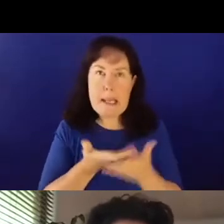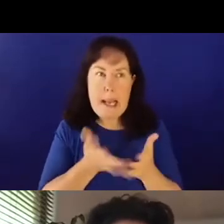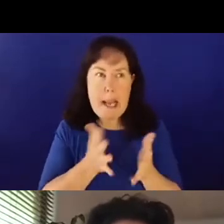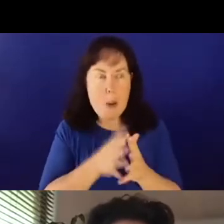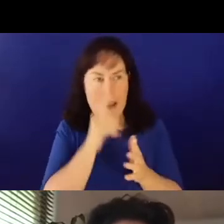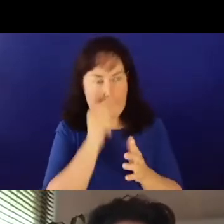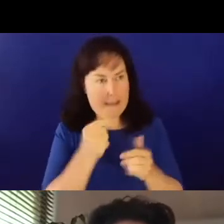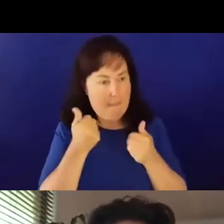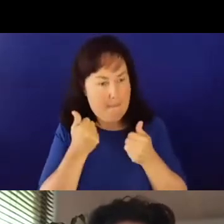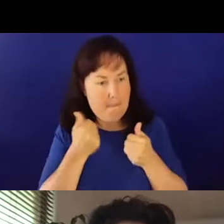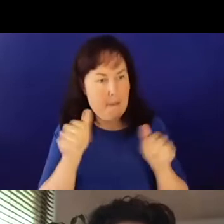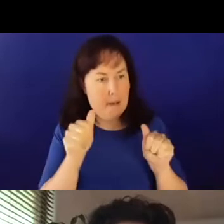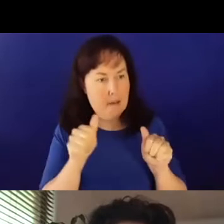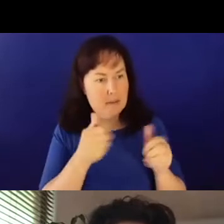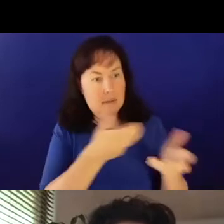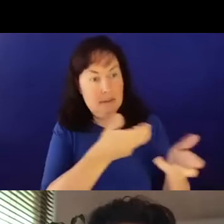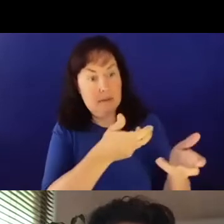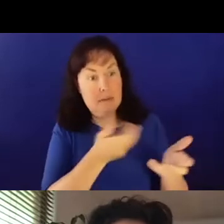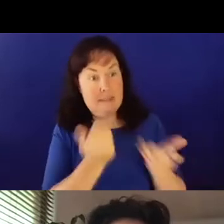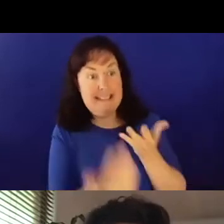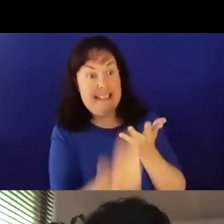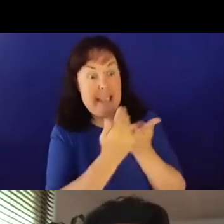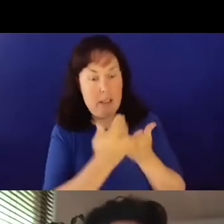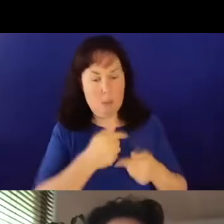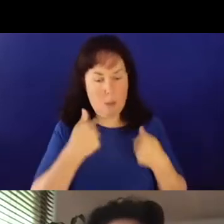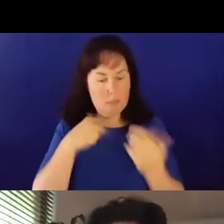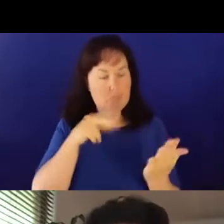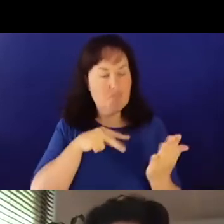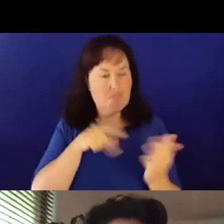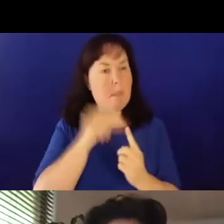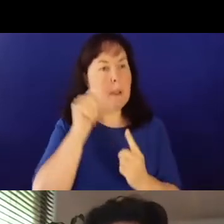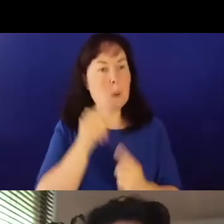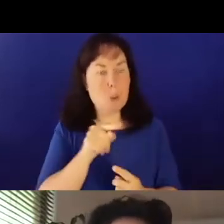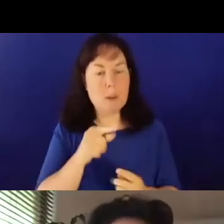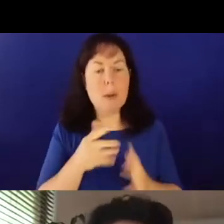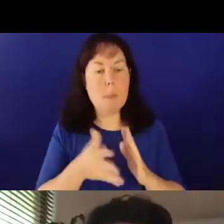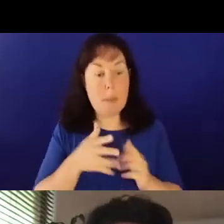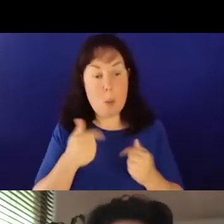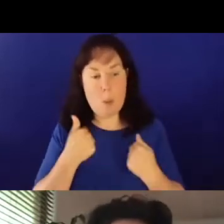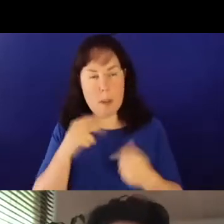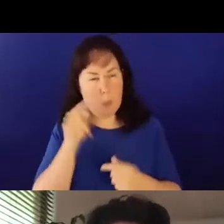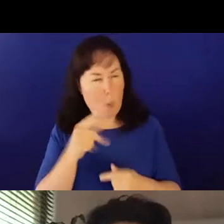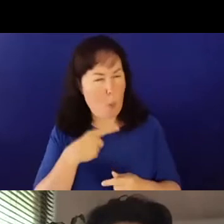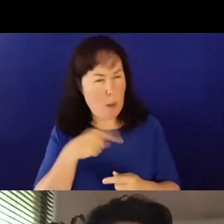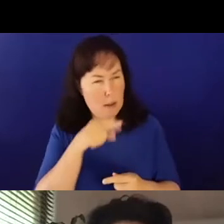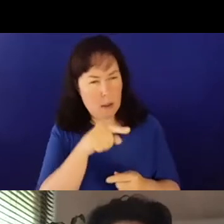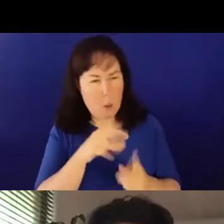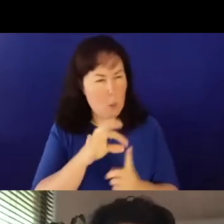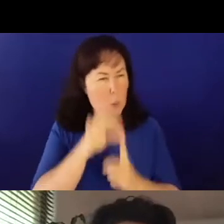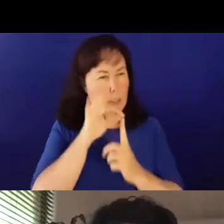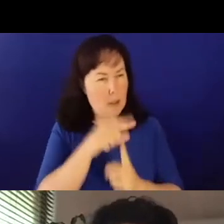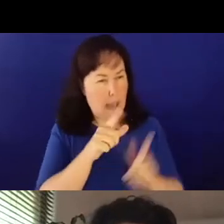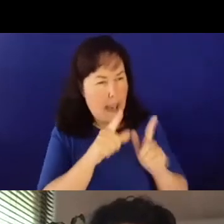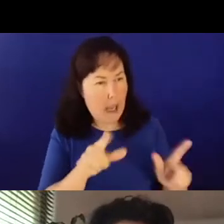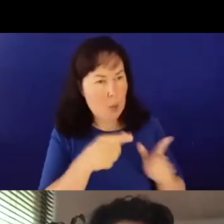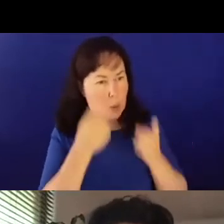know you. Why is your perspective in this world, the language that you're choosing to give these characters? And you'll know the zeitgeist